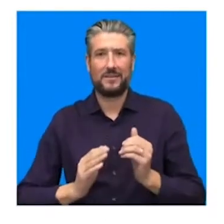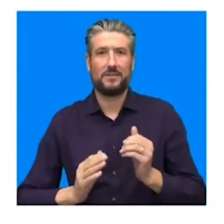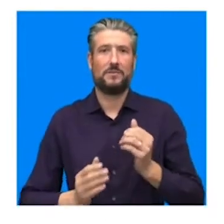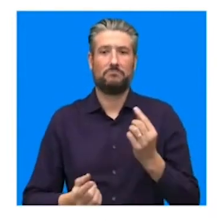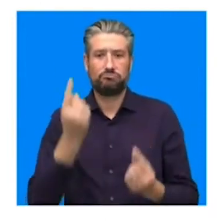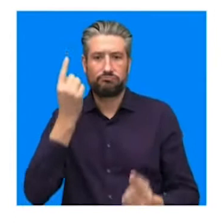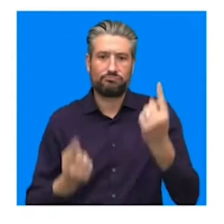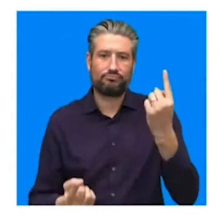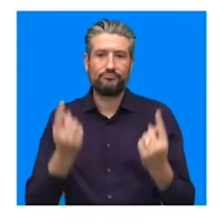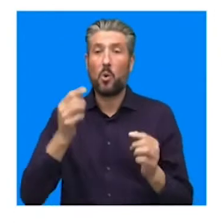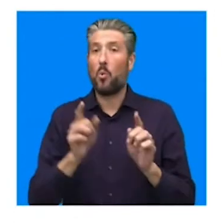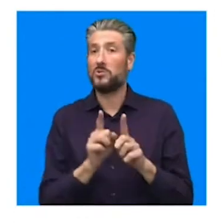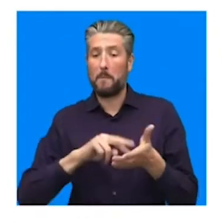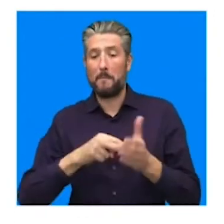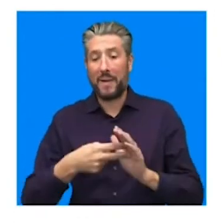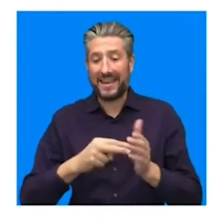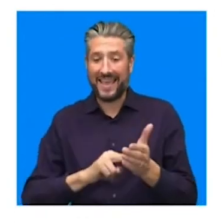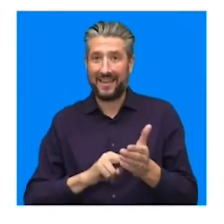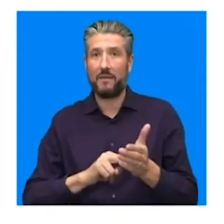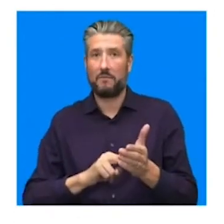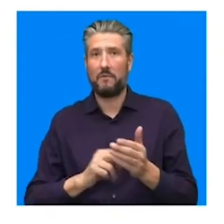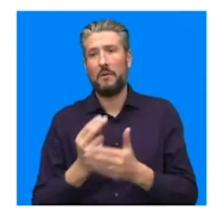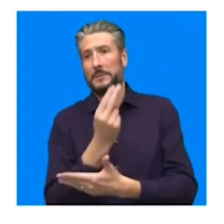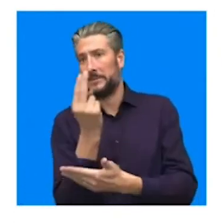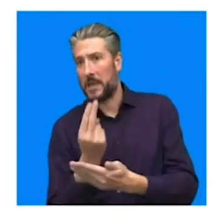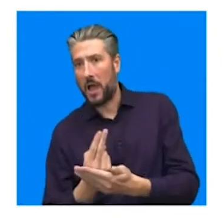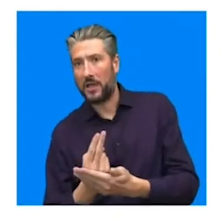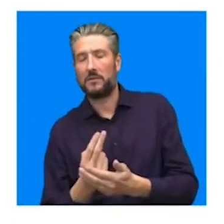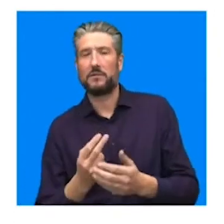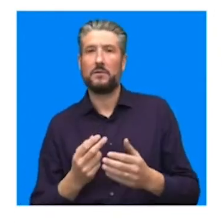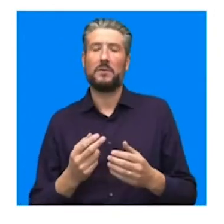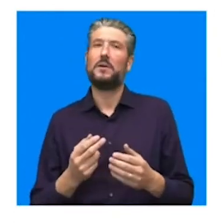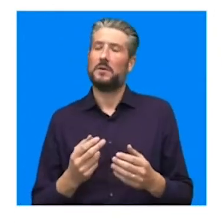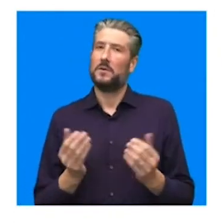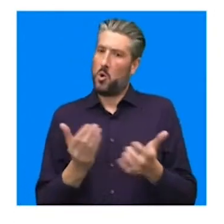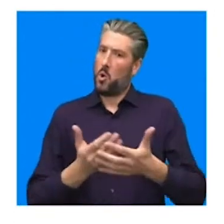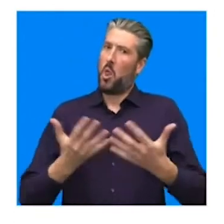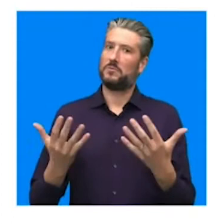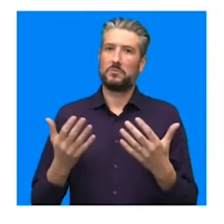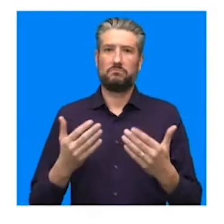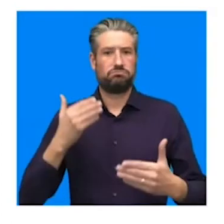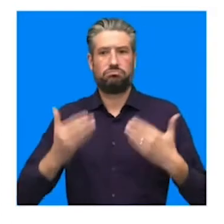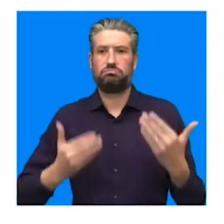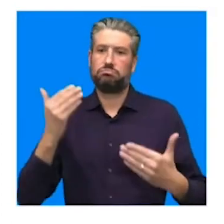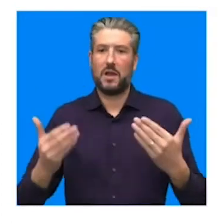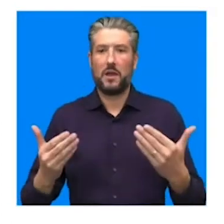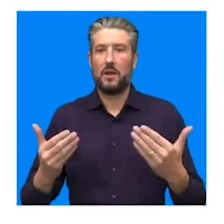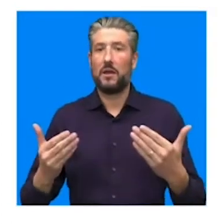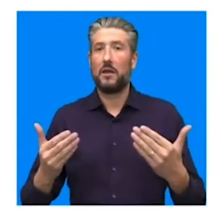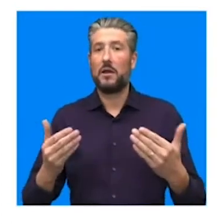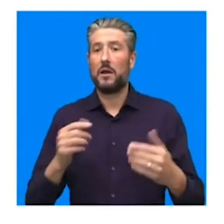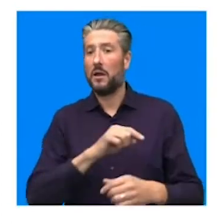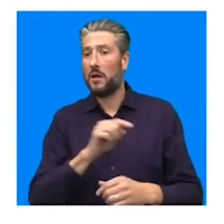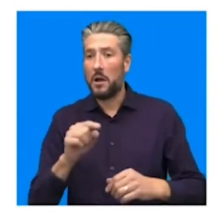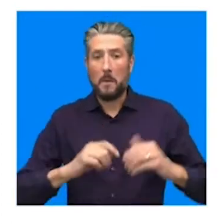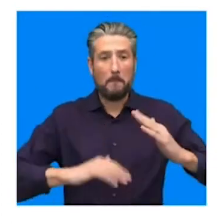planning, a tremendous amount of design. A lot of that building and design will, for the first